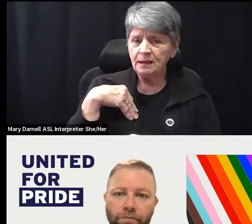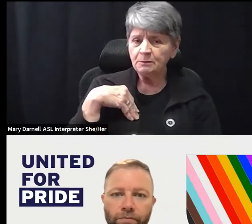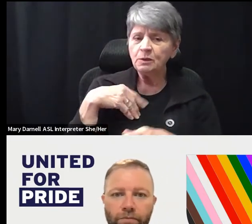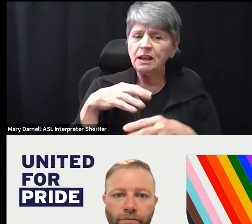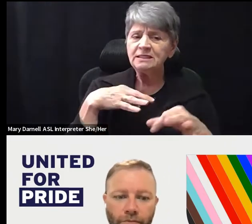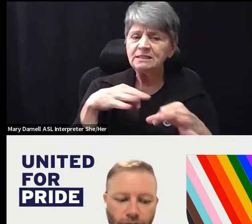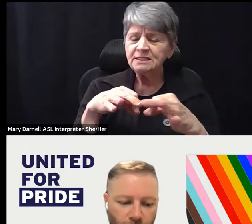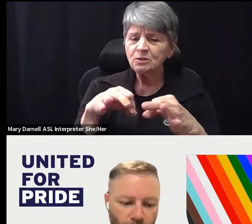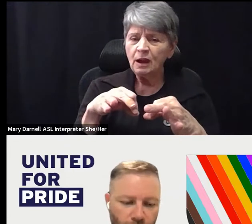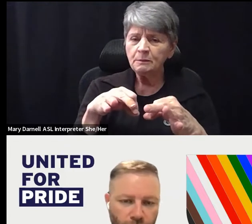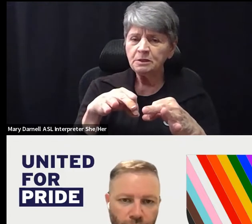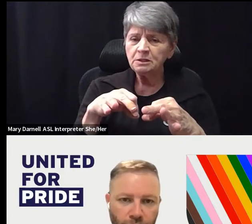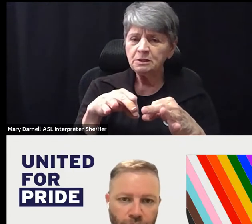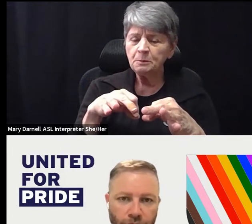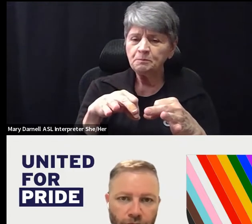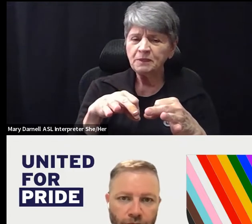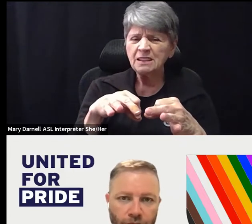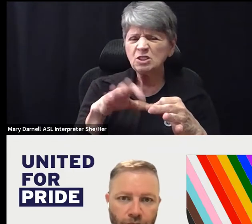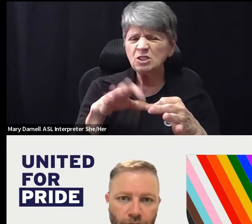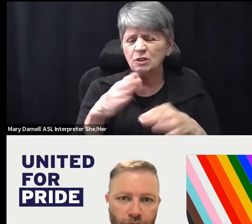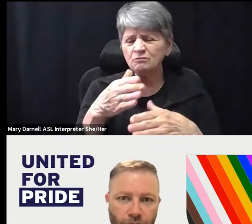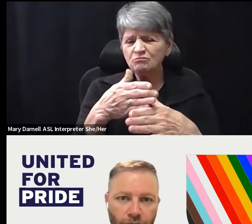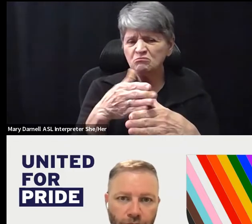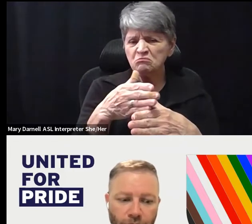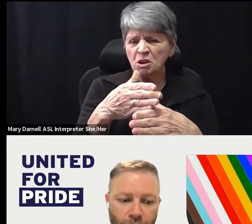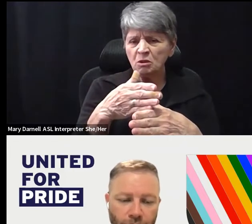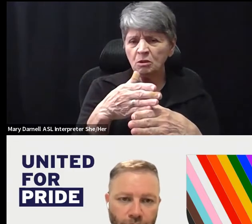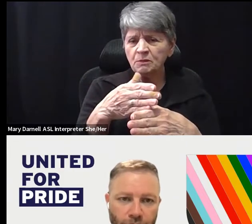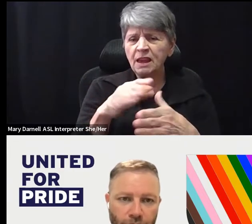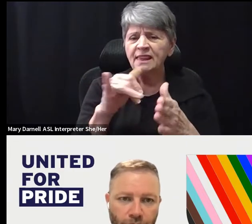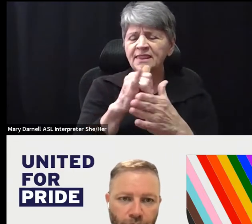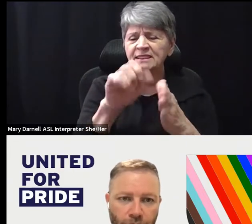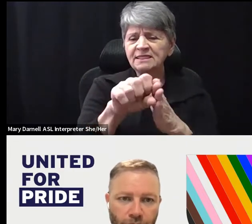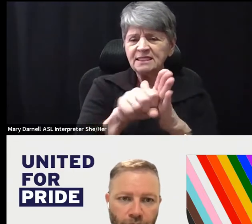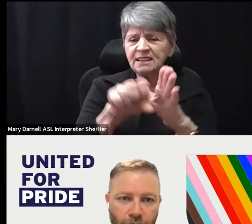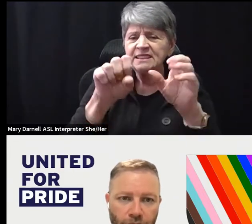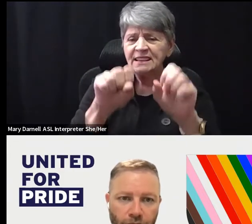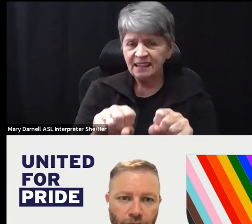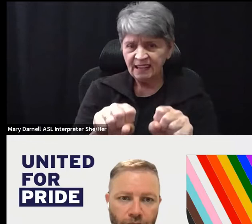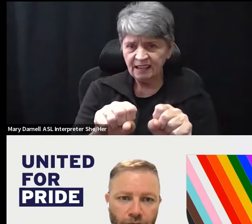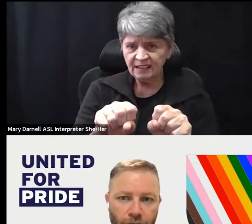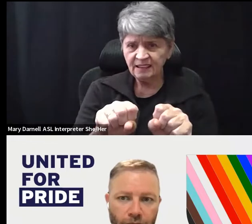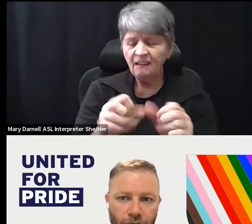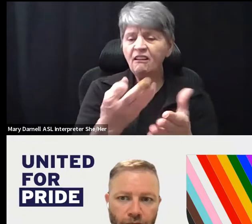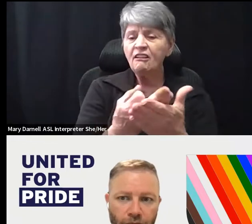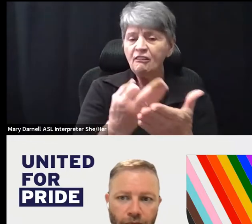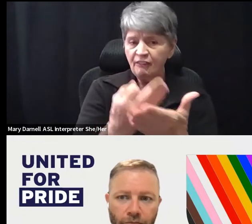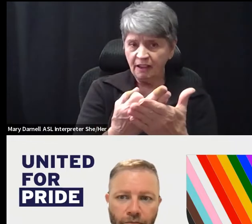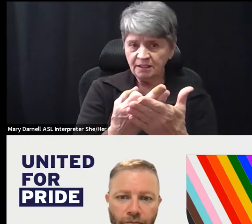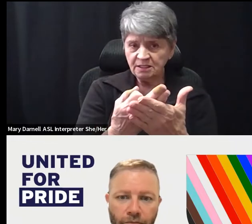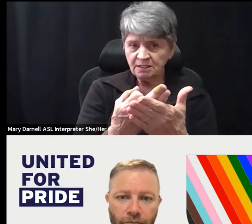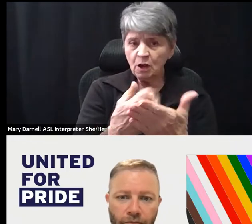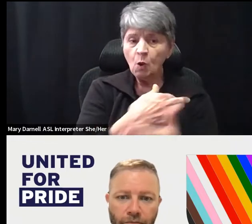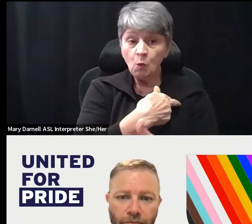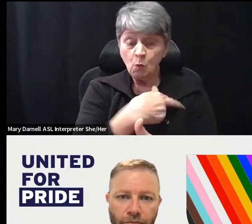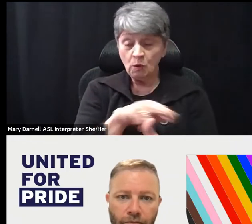the middle view, that states are allowed to include religious entities in generally available funding programs, but they aren't required to do so. So